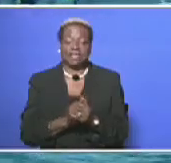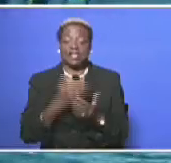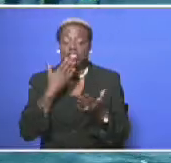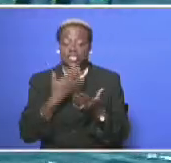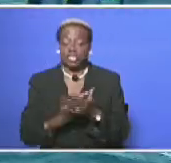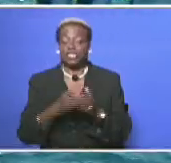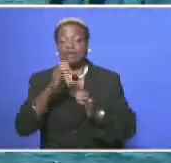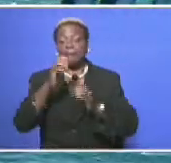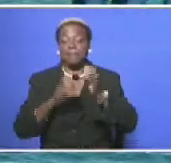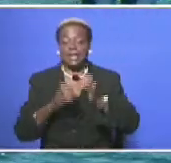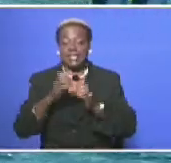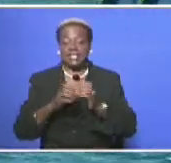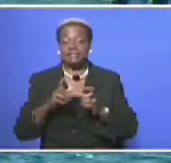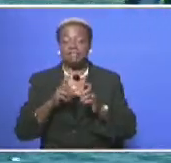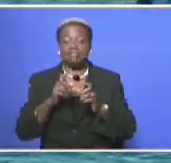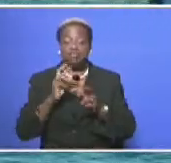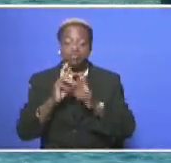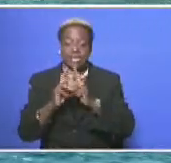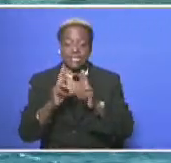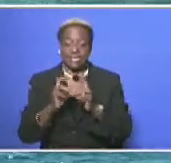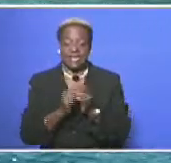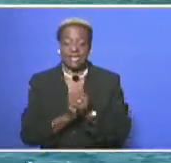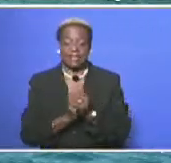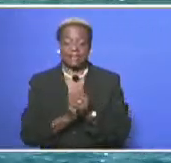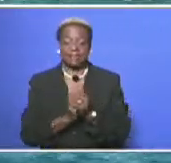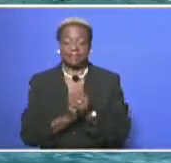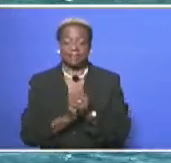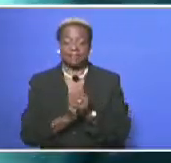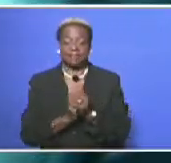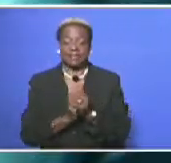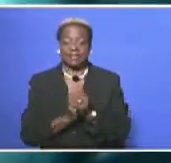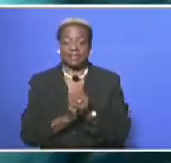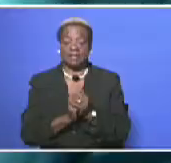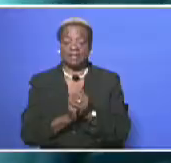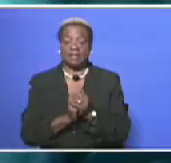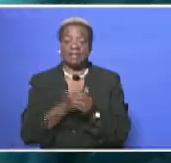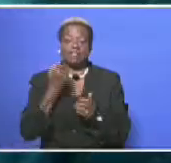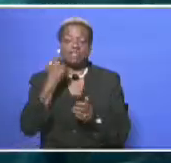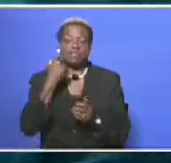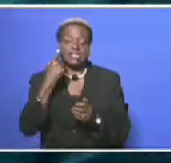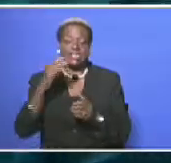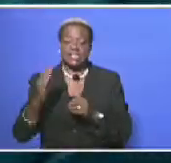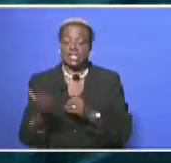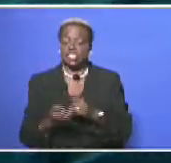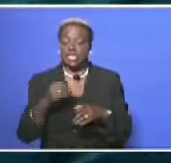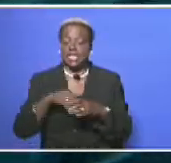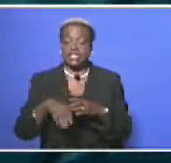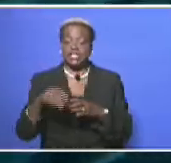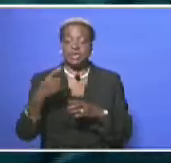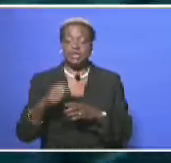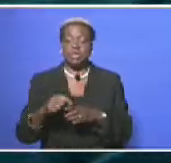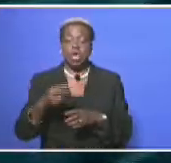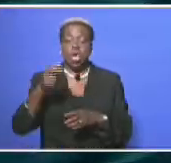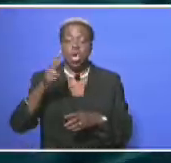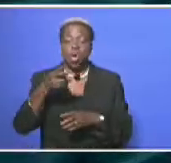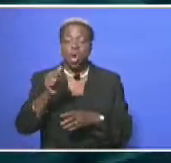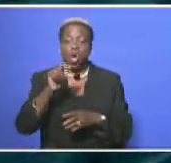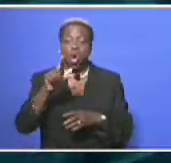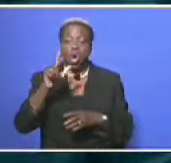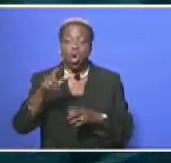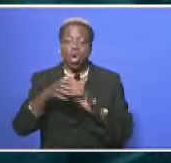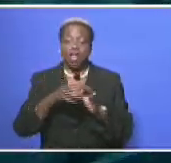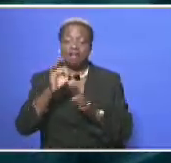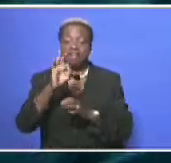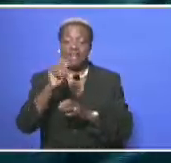competitive racing going out there, good weather for that. At a recent induction into the Bahamas Sports Hall of Fame this week, Dr. Linda Davis spoke about